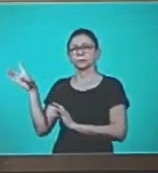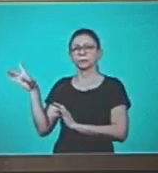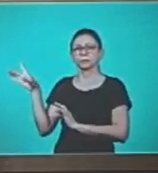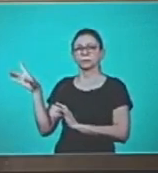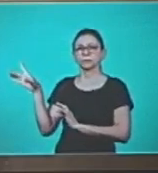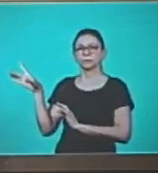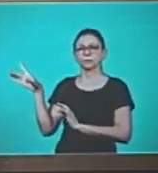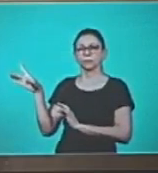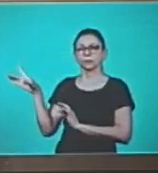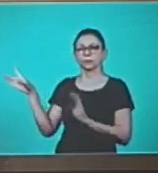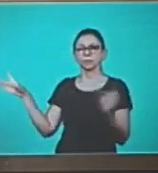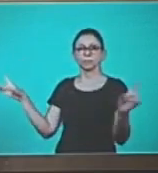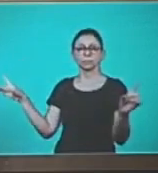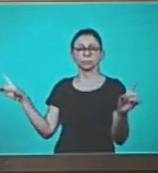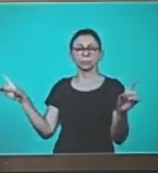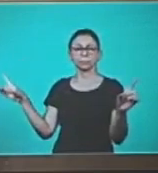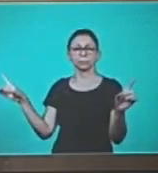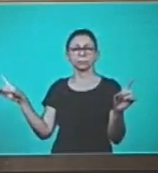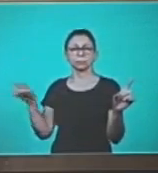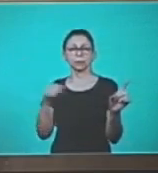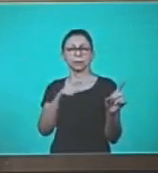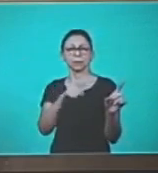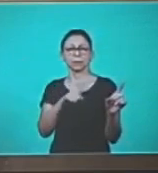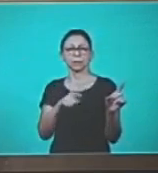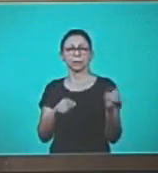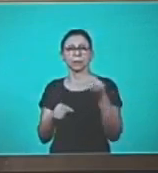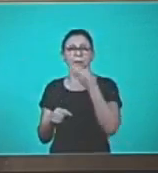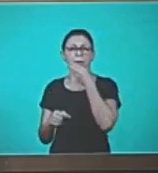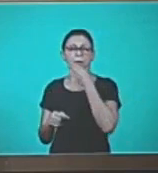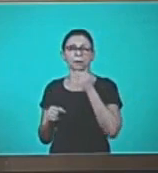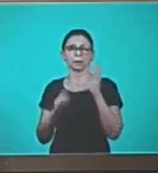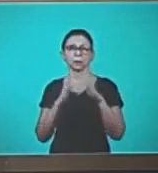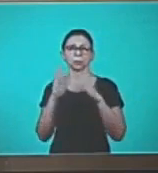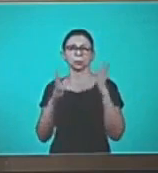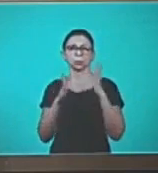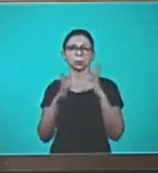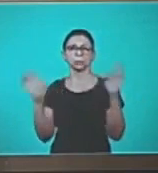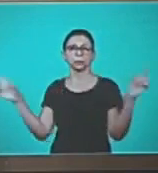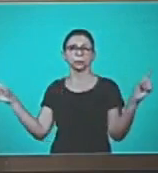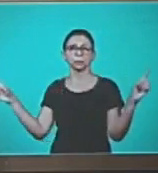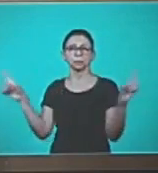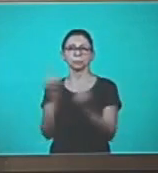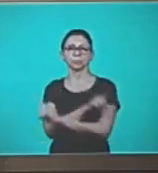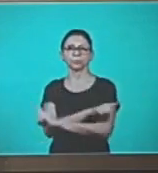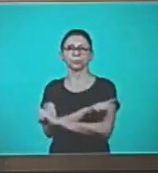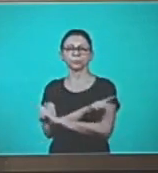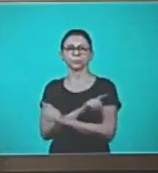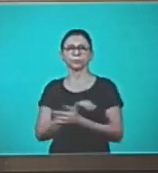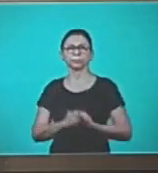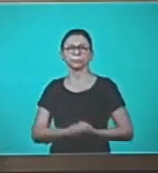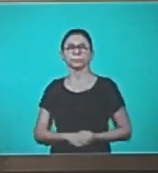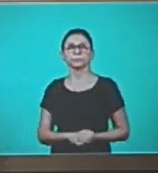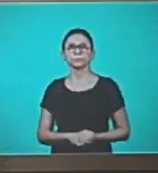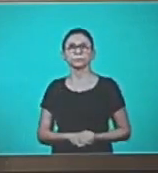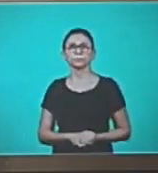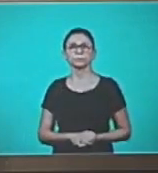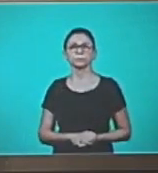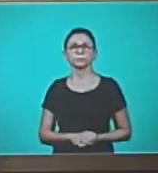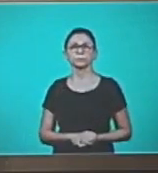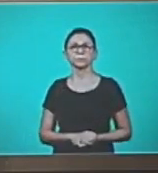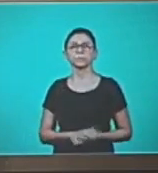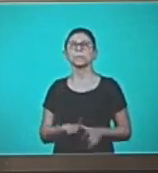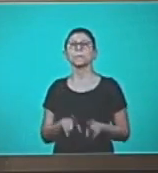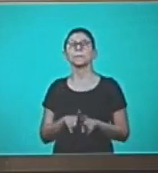go against the towards the foolish virgin, they didn't go towards the groom, he went to the other